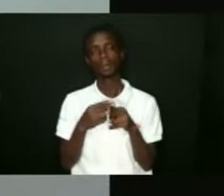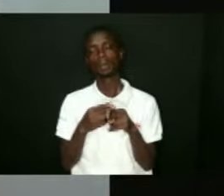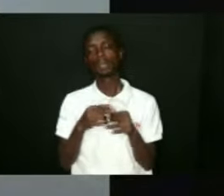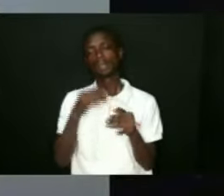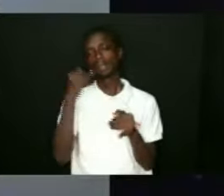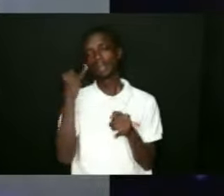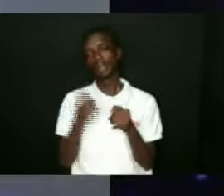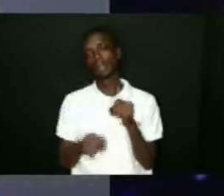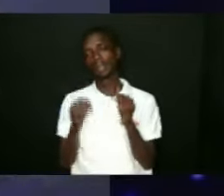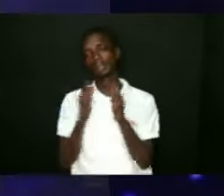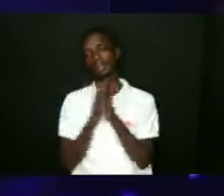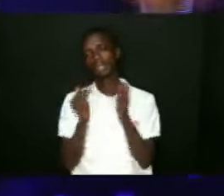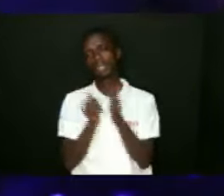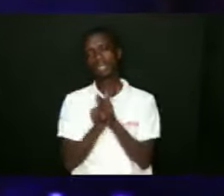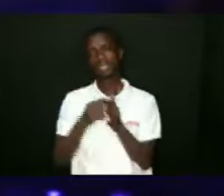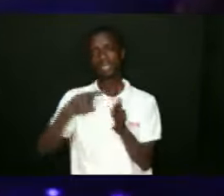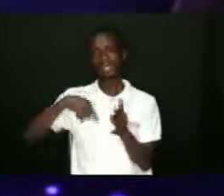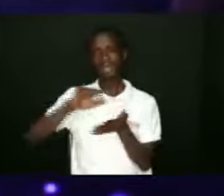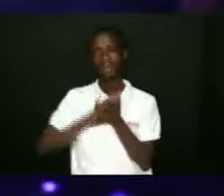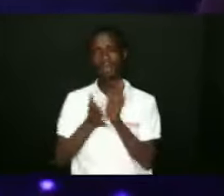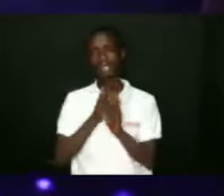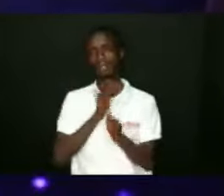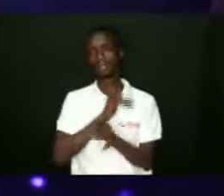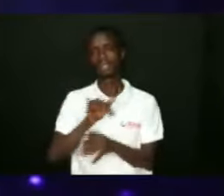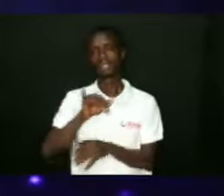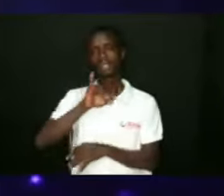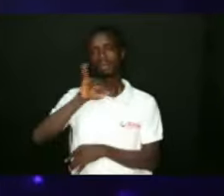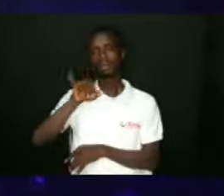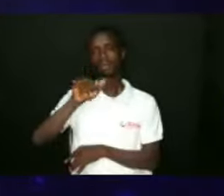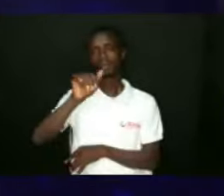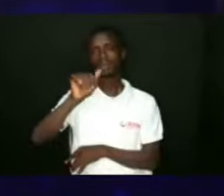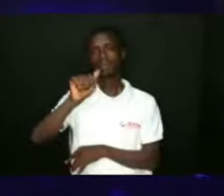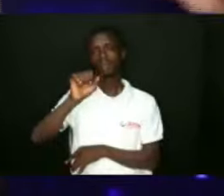Our last prayer is that we want to be Jasper. That